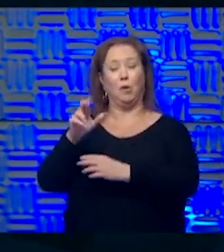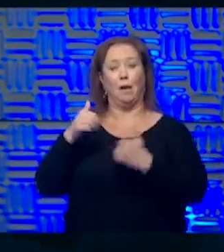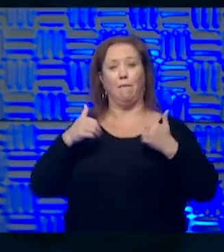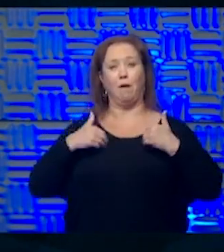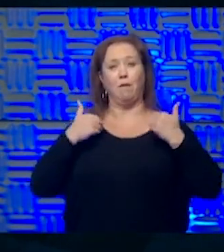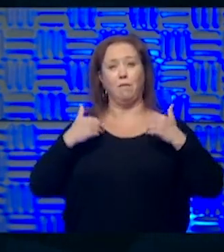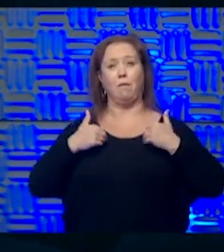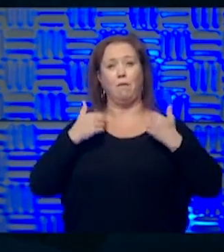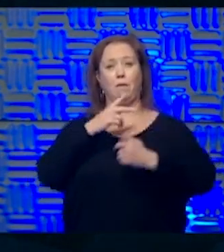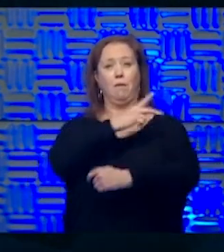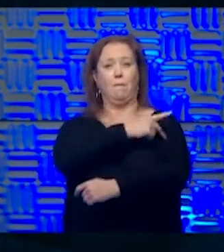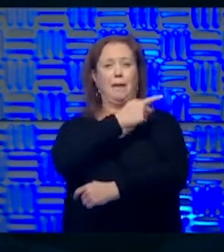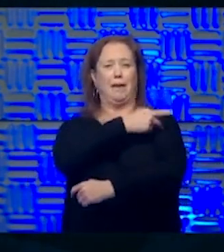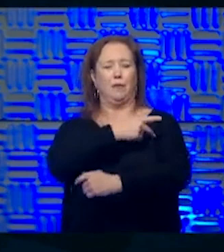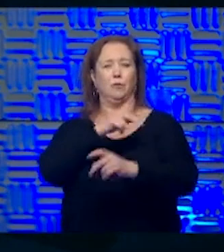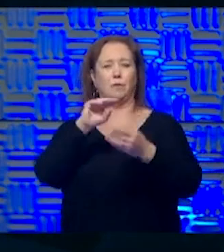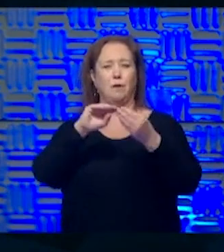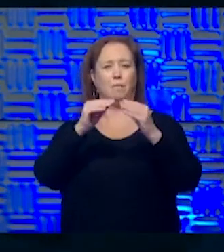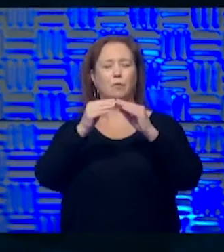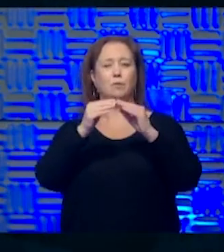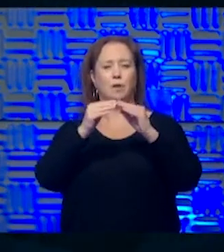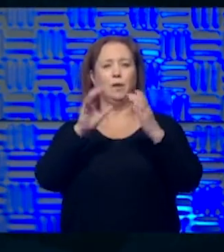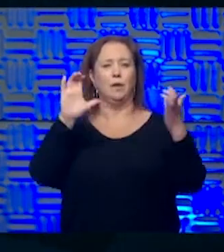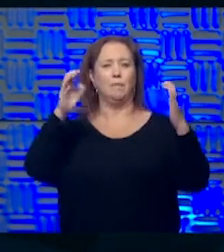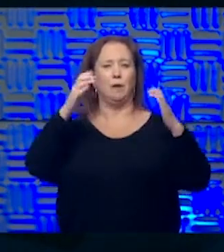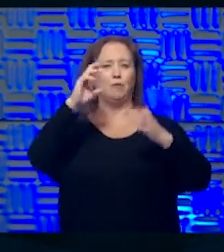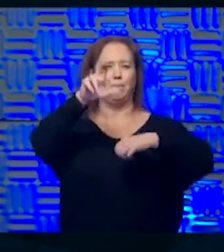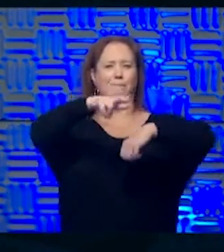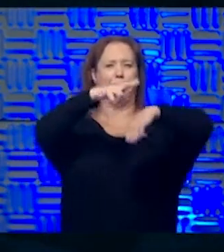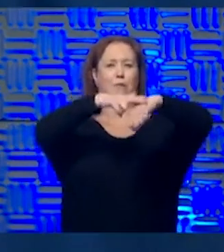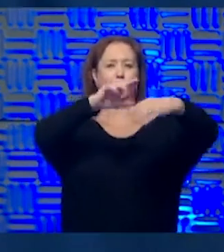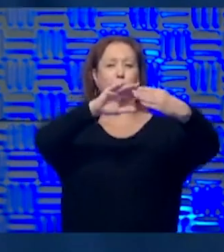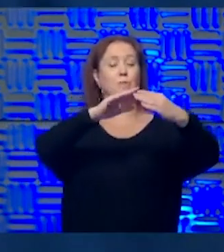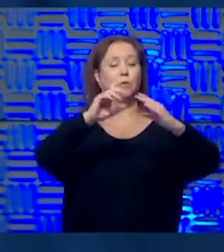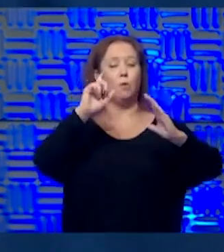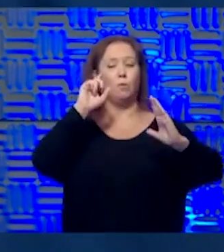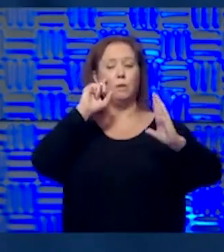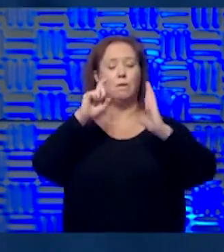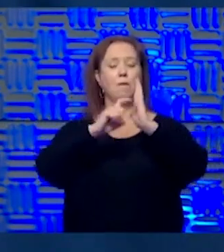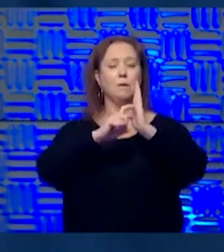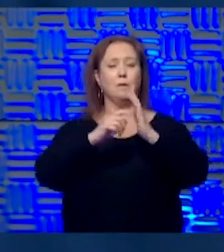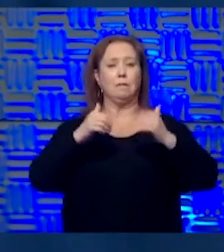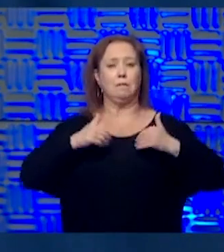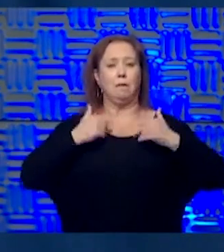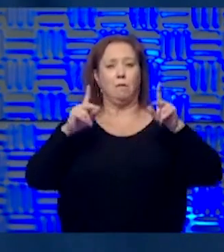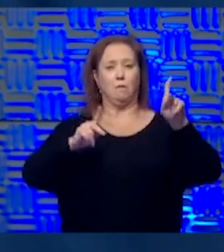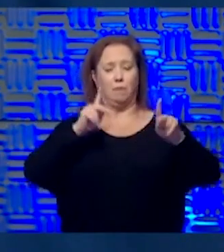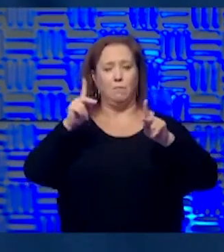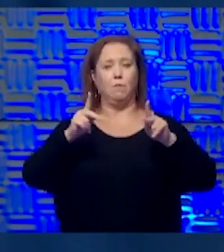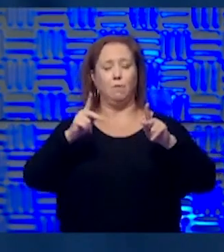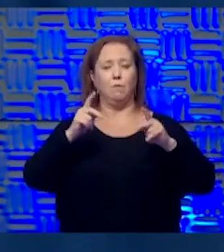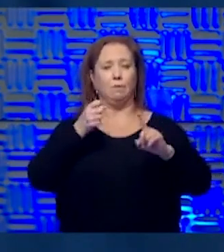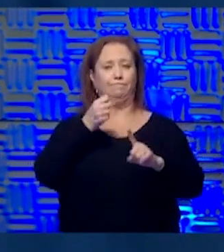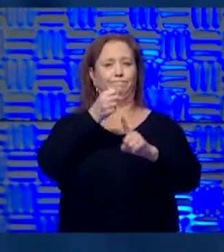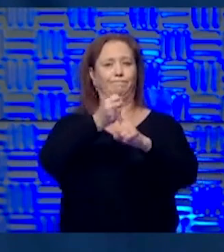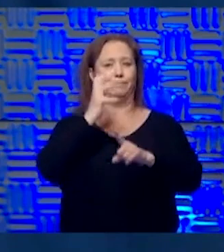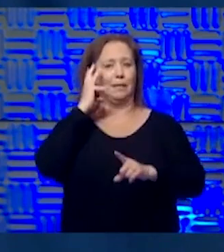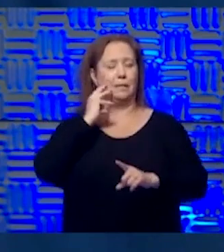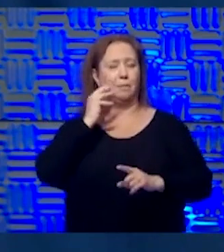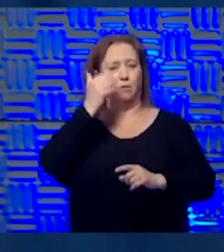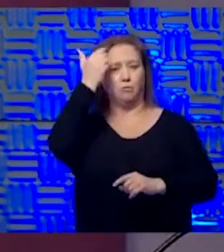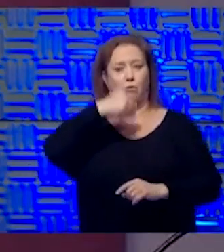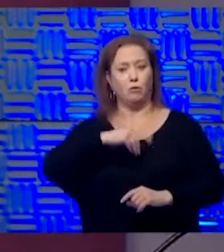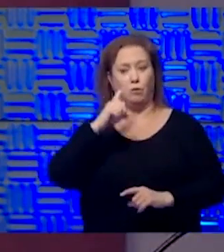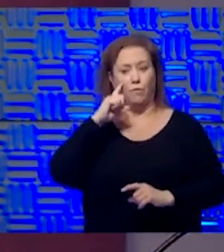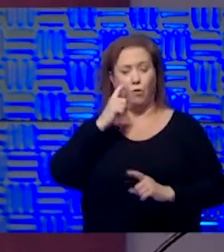population than they do nationally with stroke patients. So we're used to seeing younger people with stroke, including children. So if you have a sudden onset